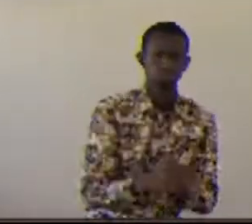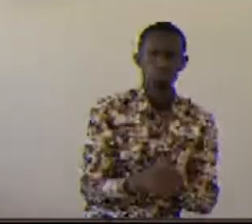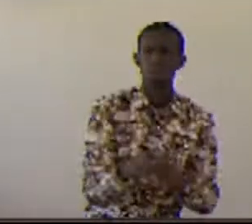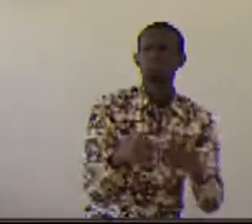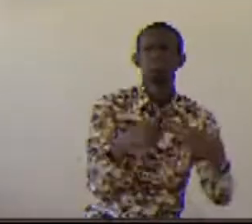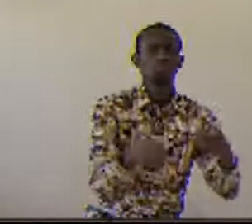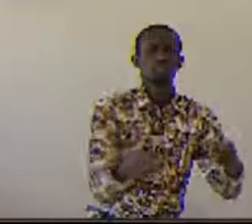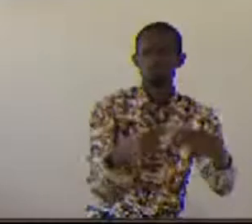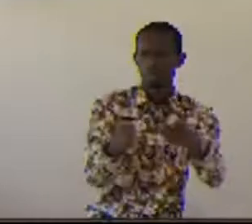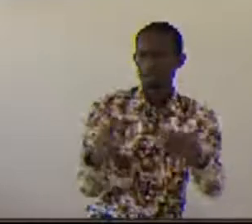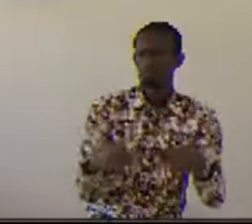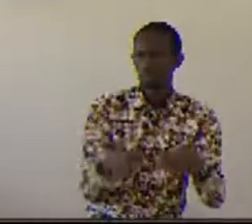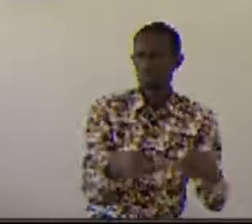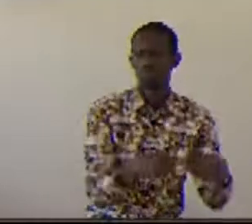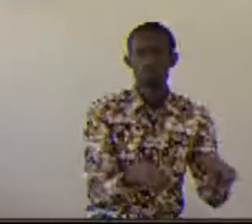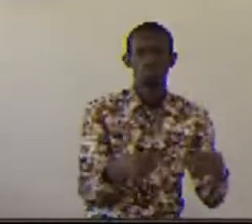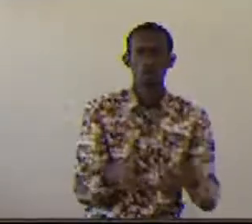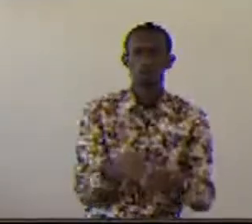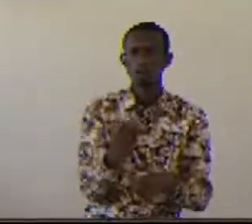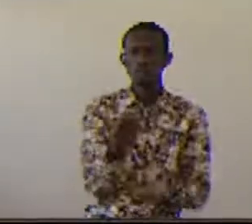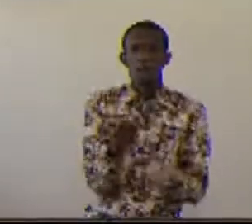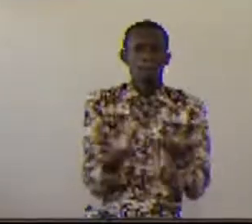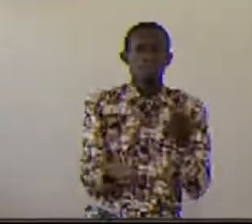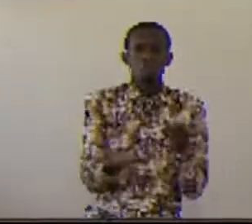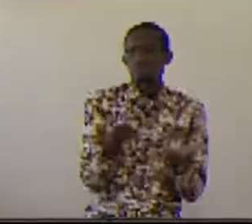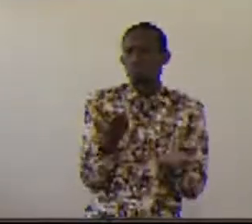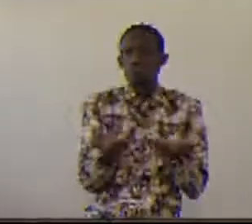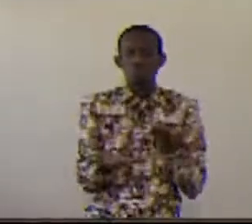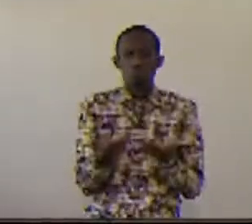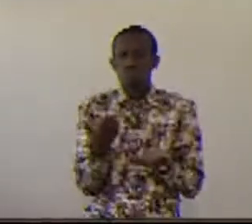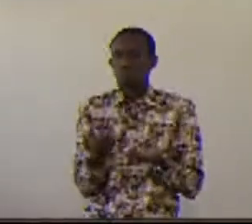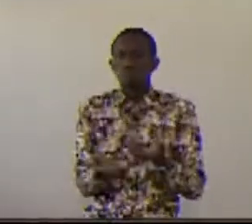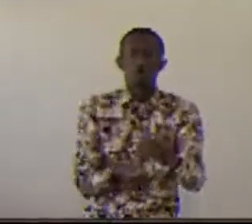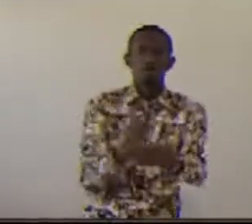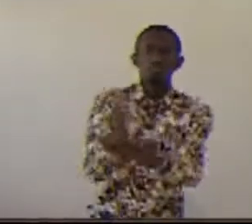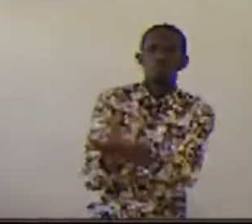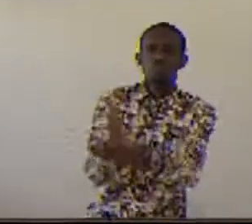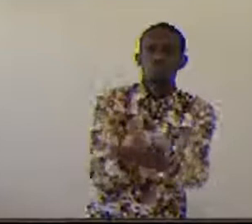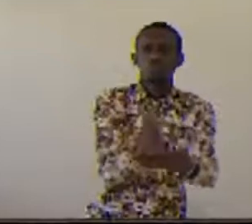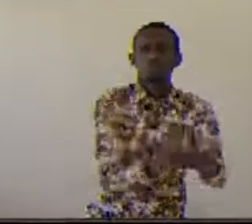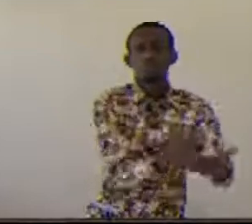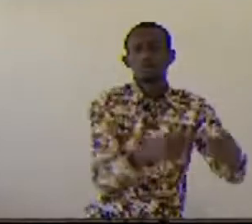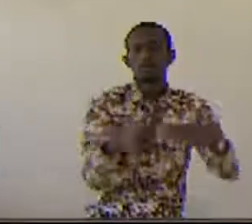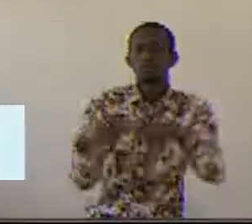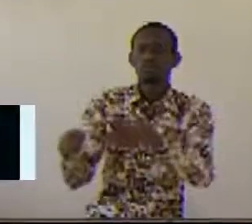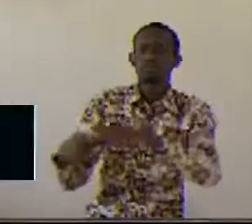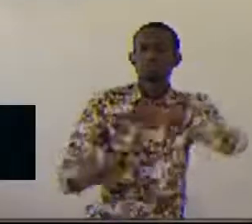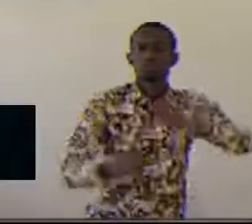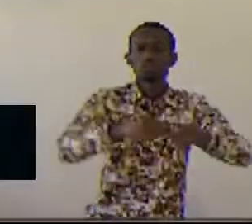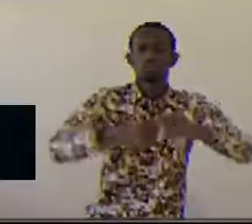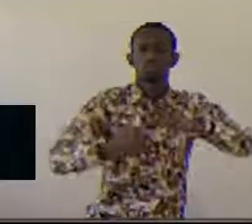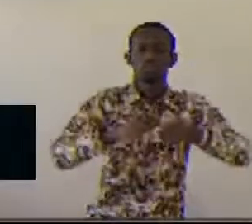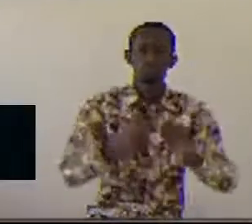different compared to what? Compared to different types of metals. Let us take an example of